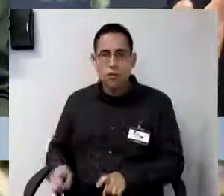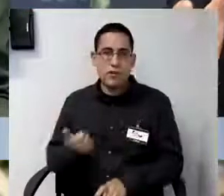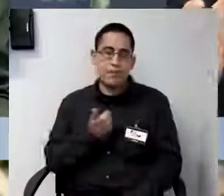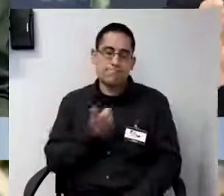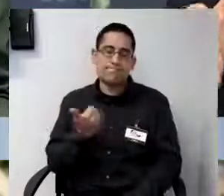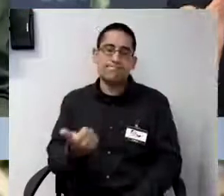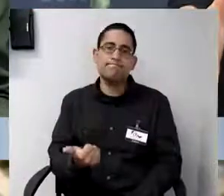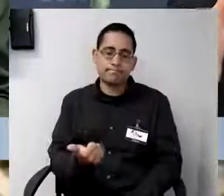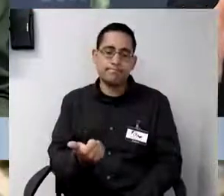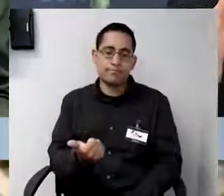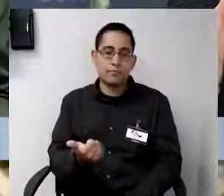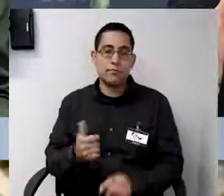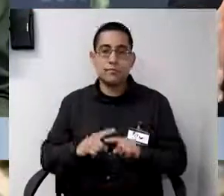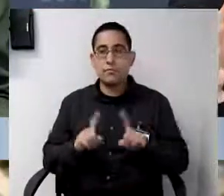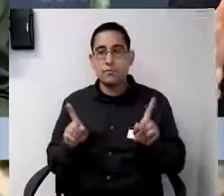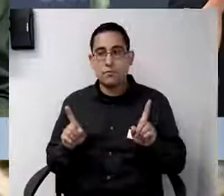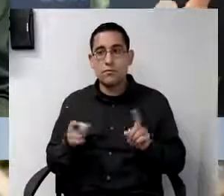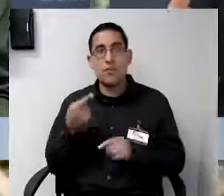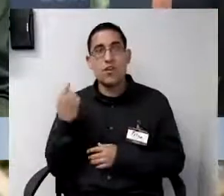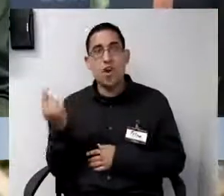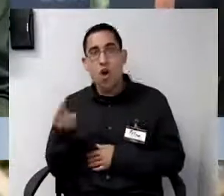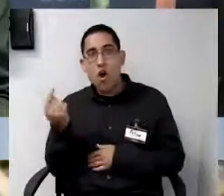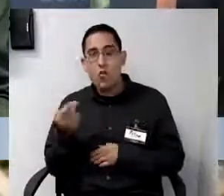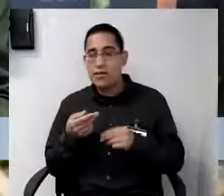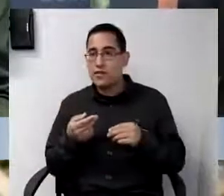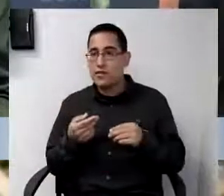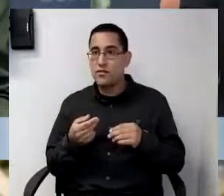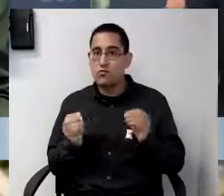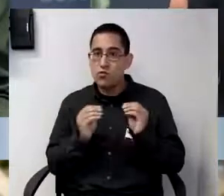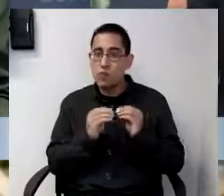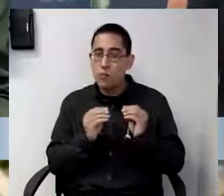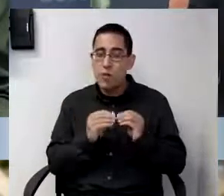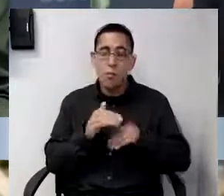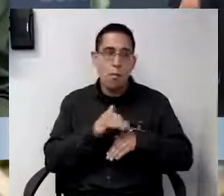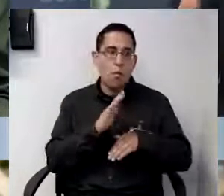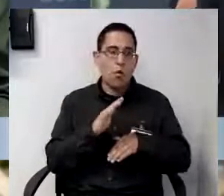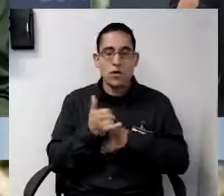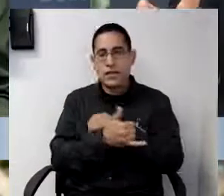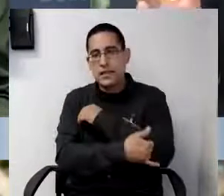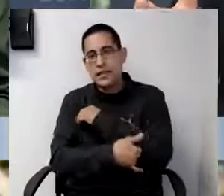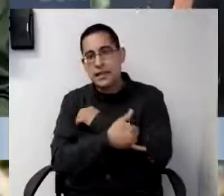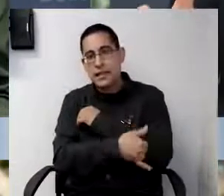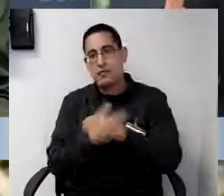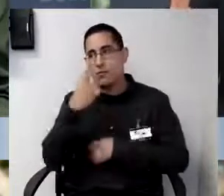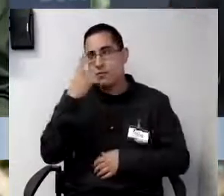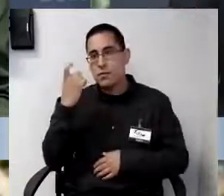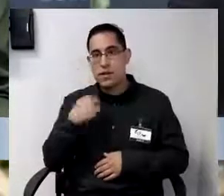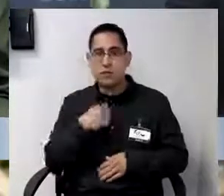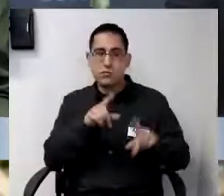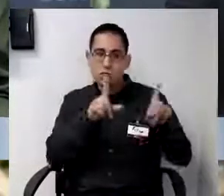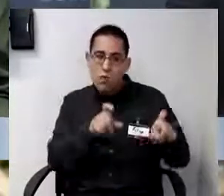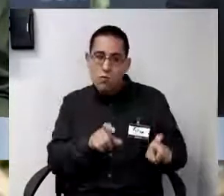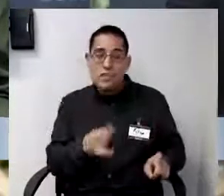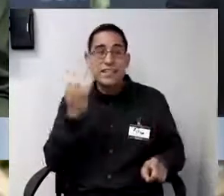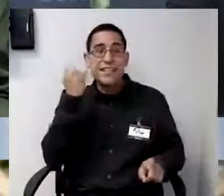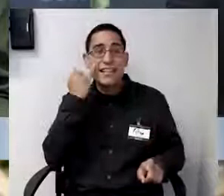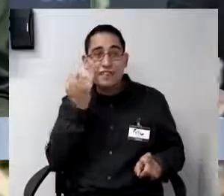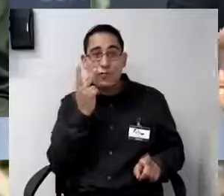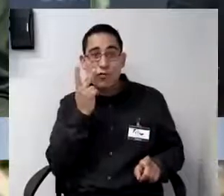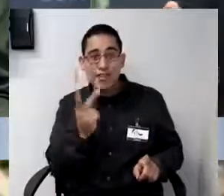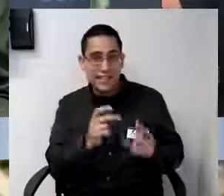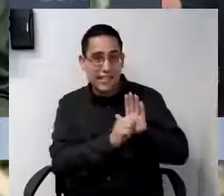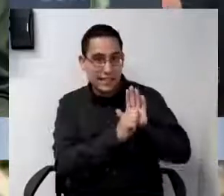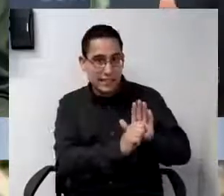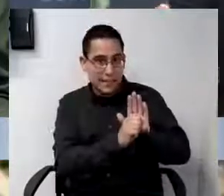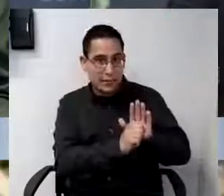But we're going to always be higher probably than the county, because for the most part we only test symptomatic patients. The